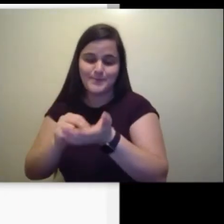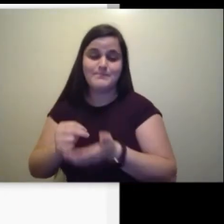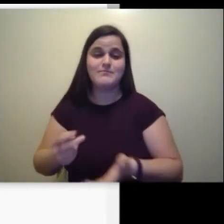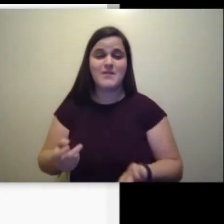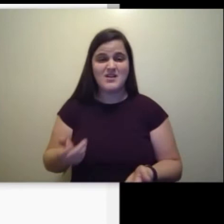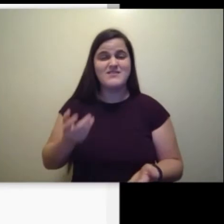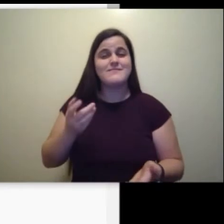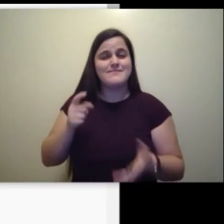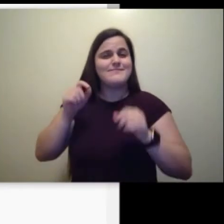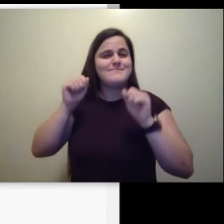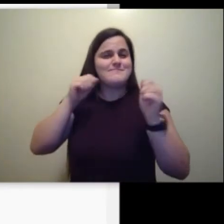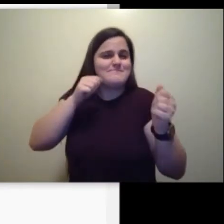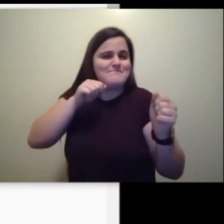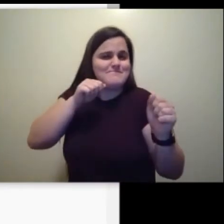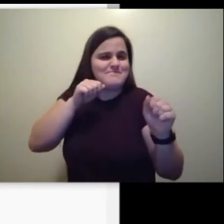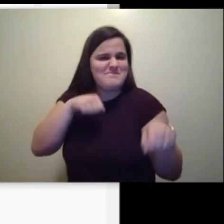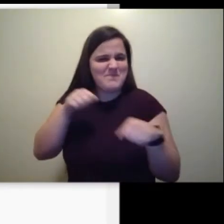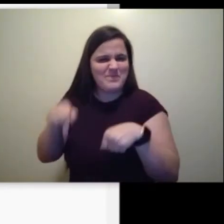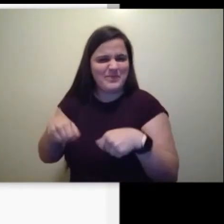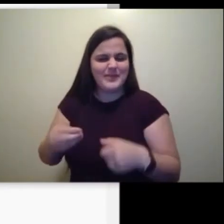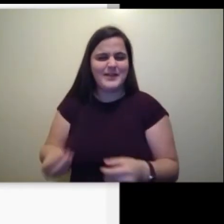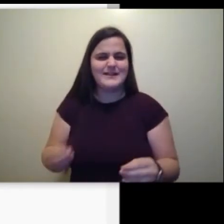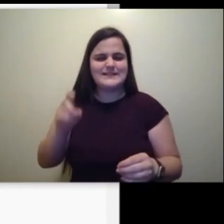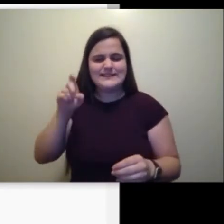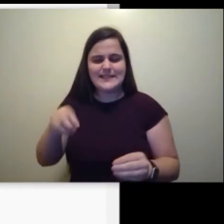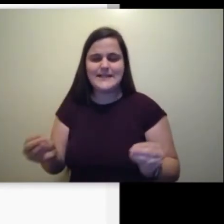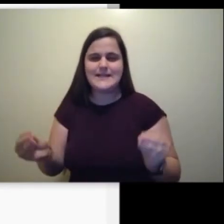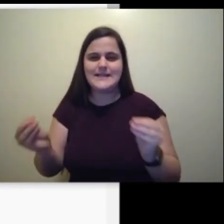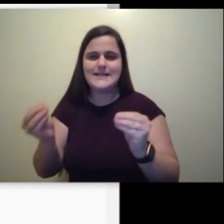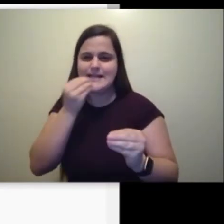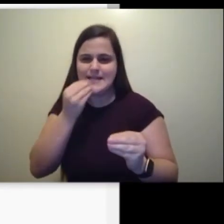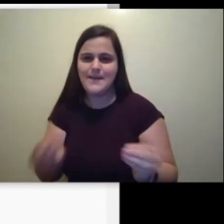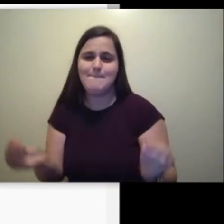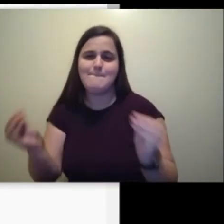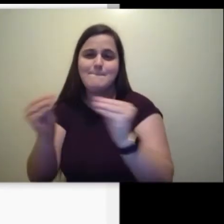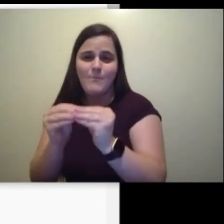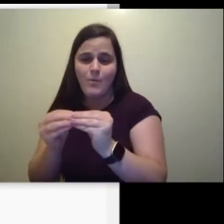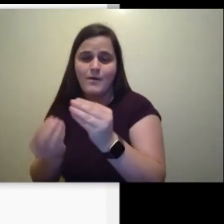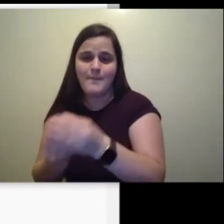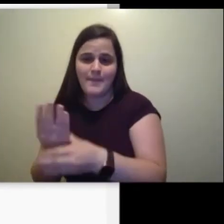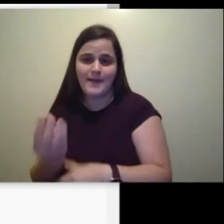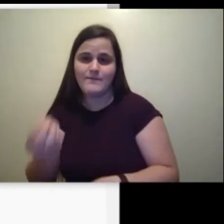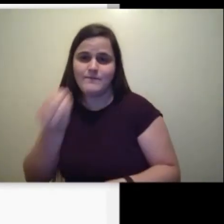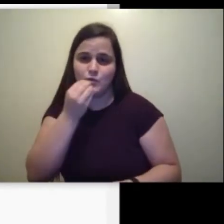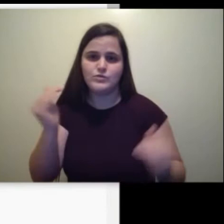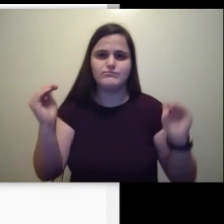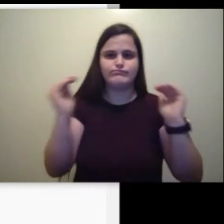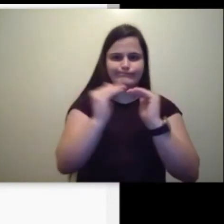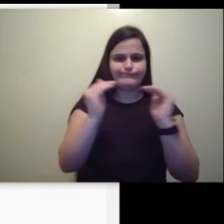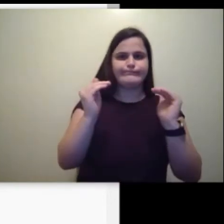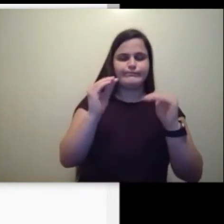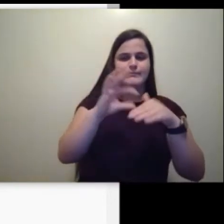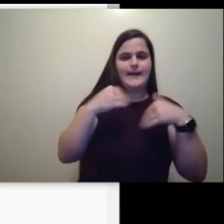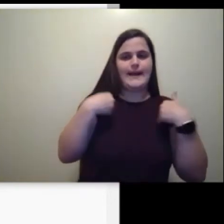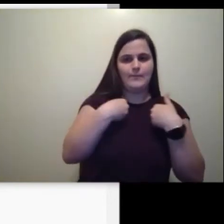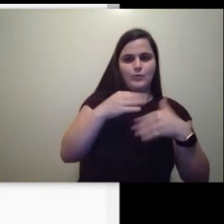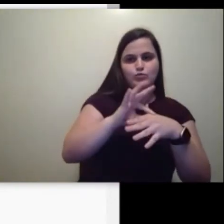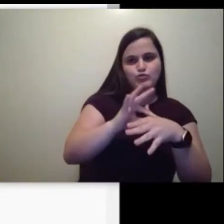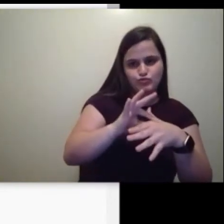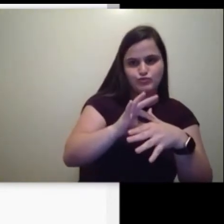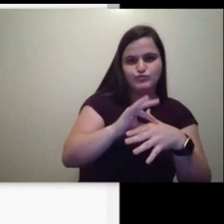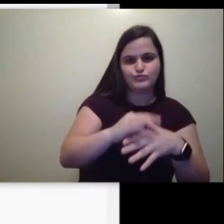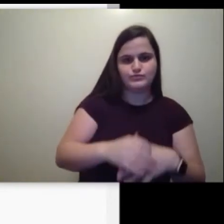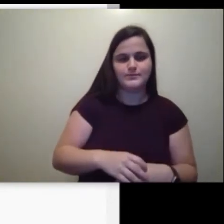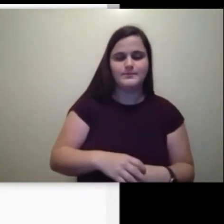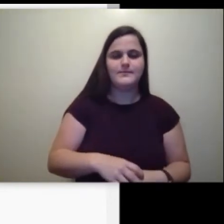volume, it may be necessary to eat more plant-based foods to get a similar amount of protein and amino